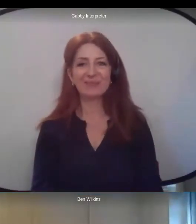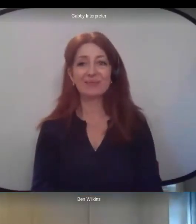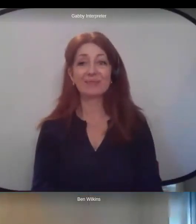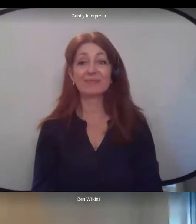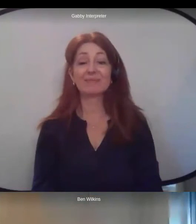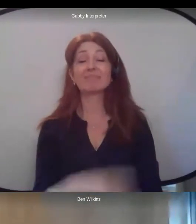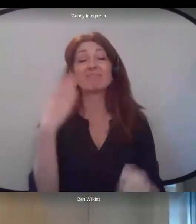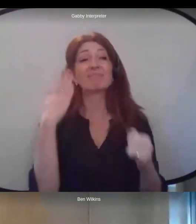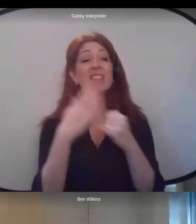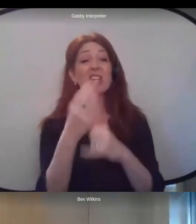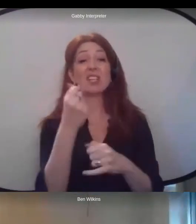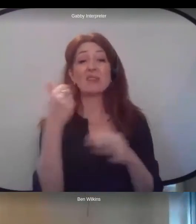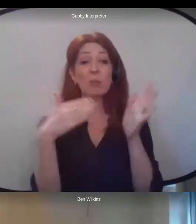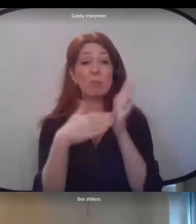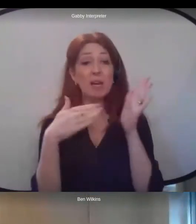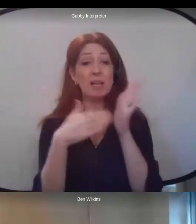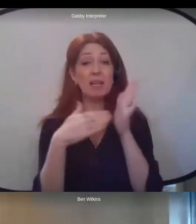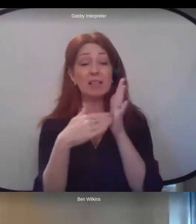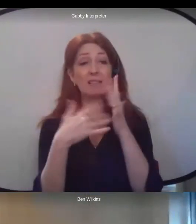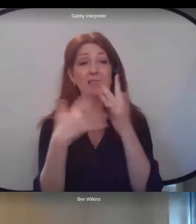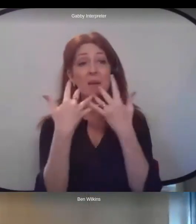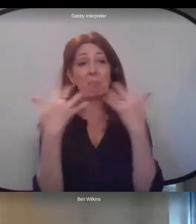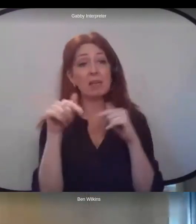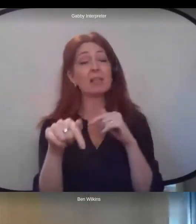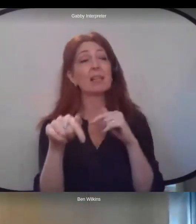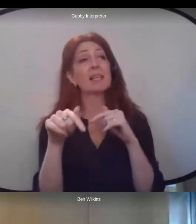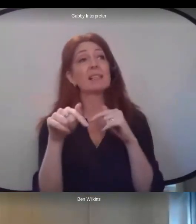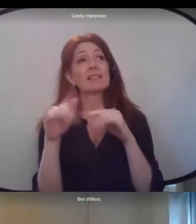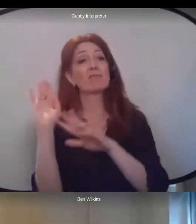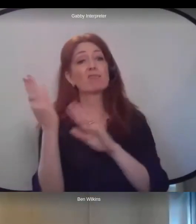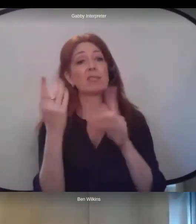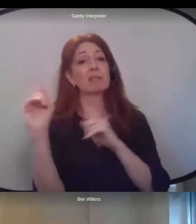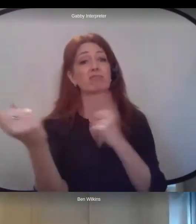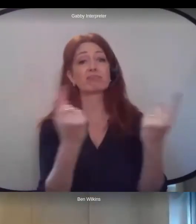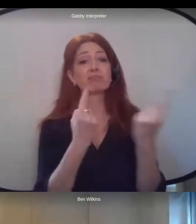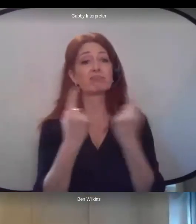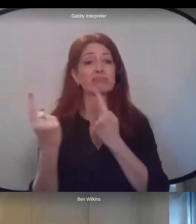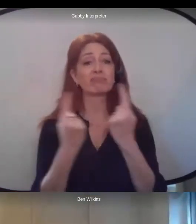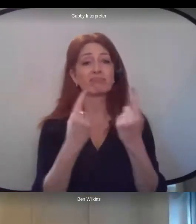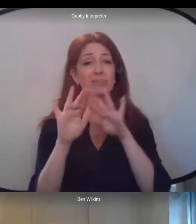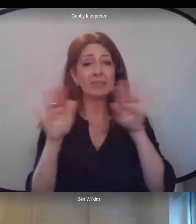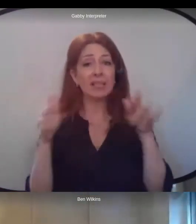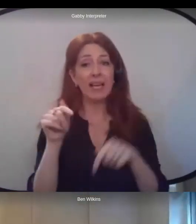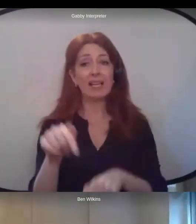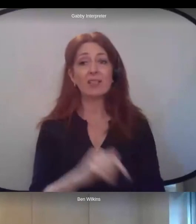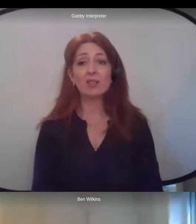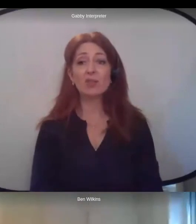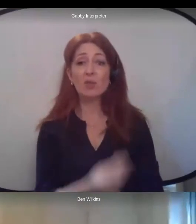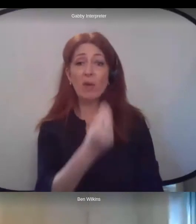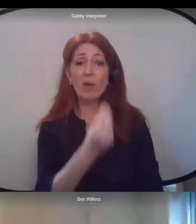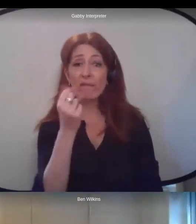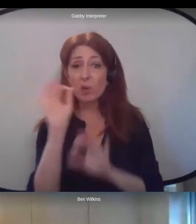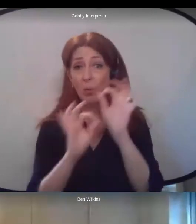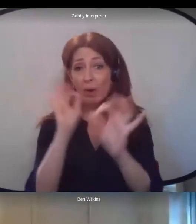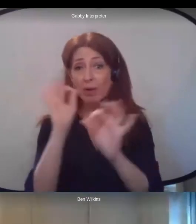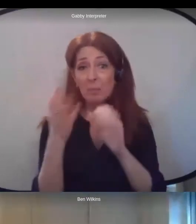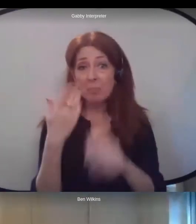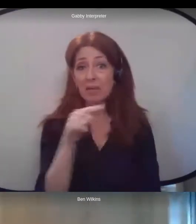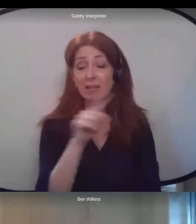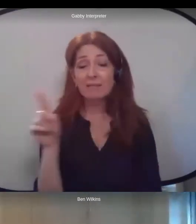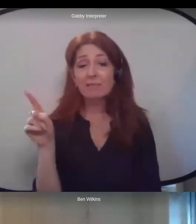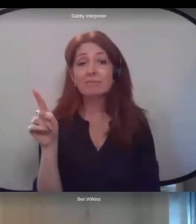the last few minutes, we're going to bring the panelists and the presenters back on stage. There are quite a few questions that have been posted in